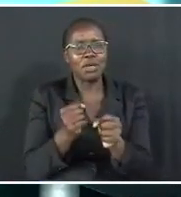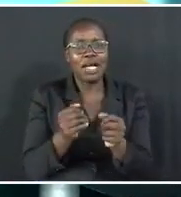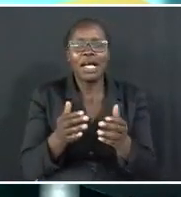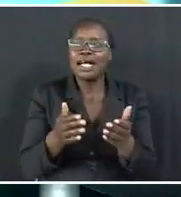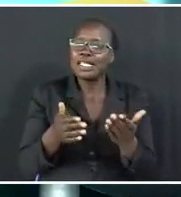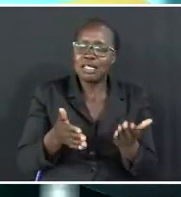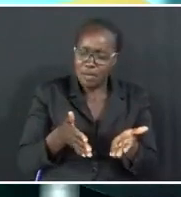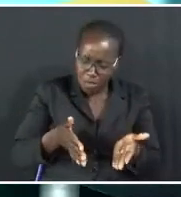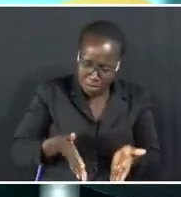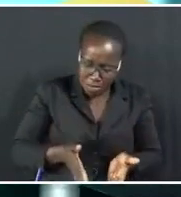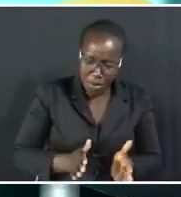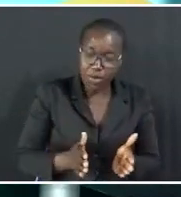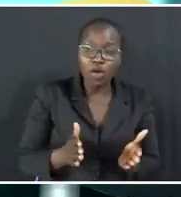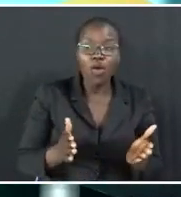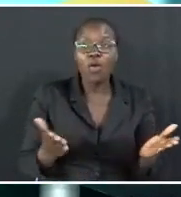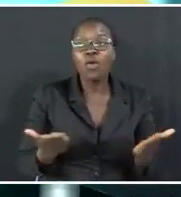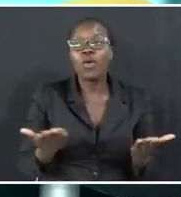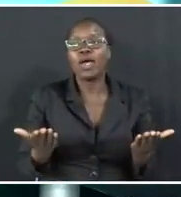had to be born